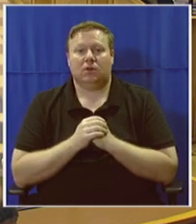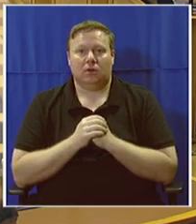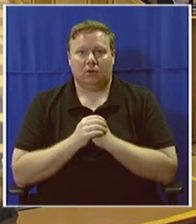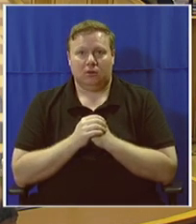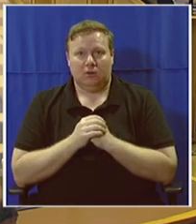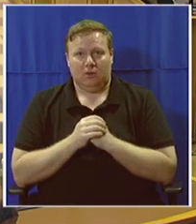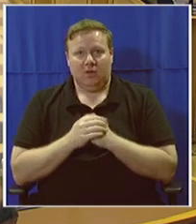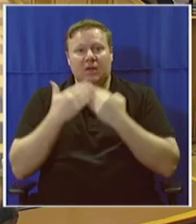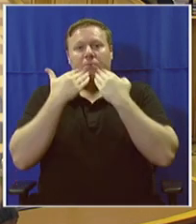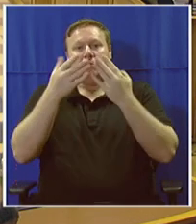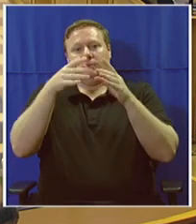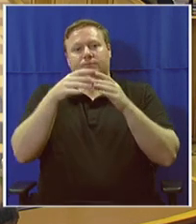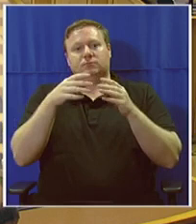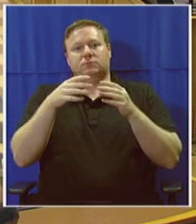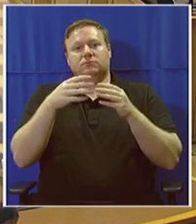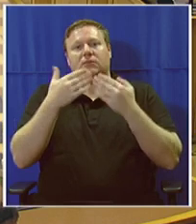Thank you, Chair.